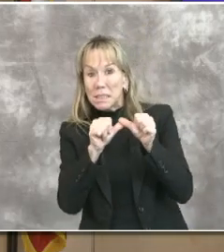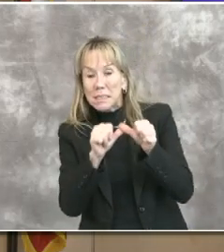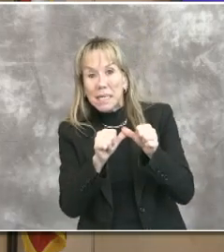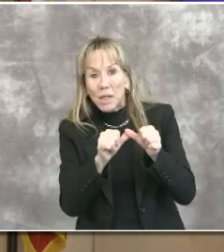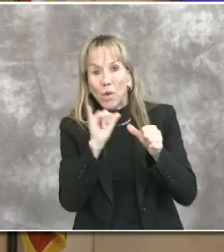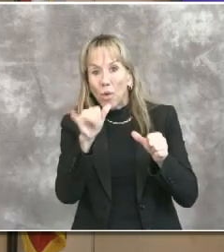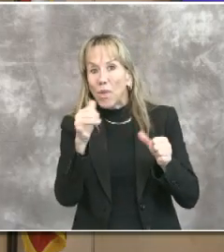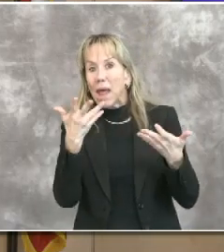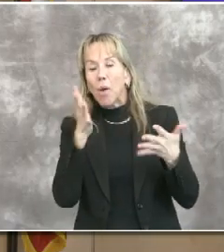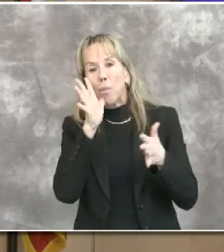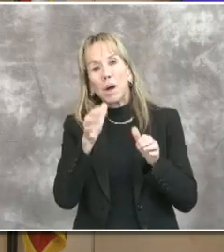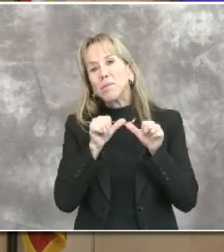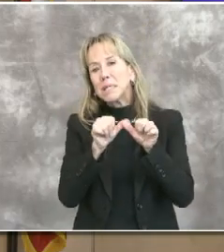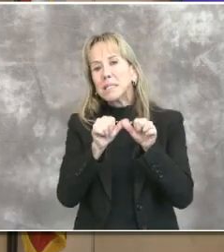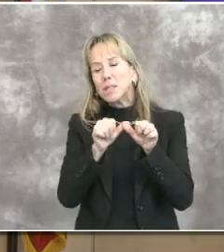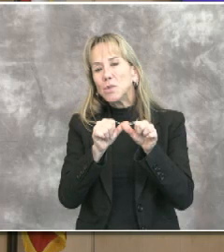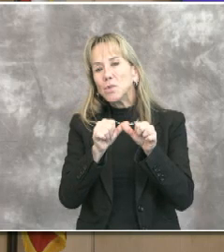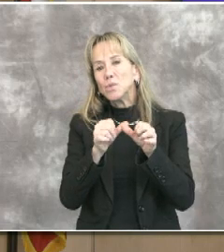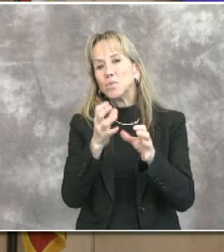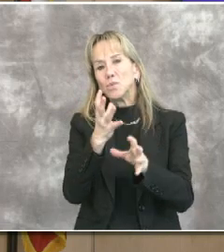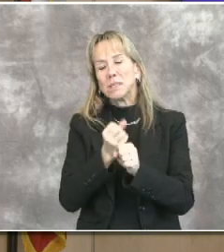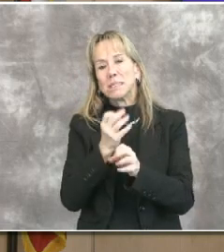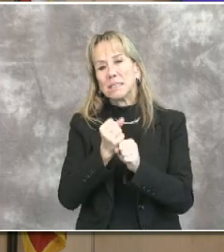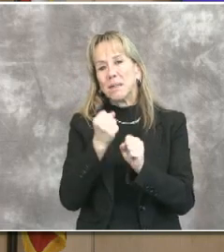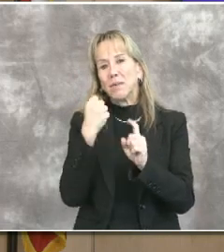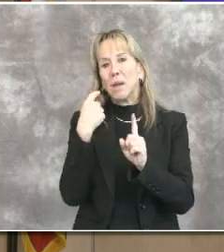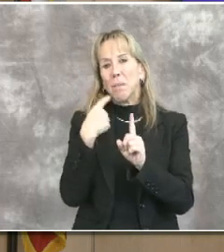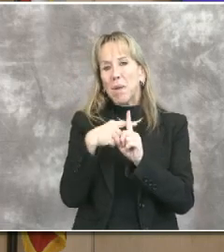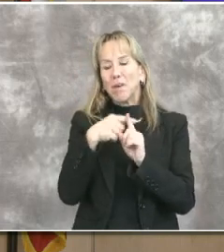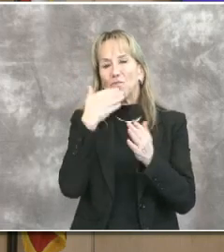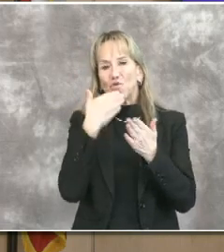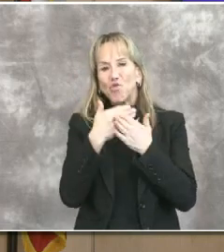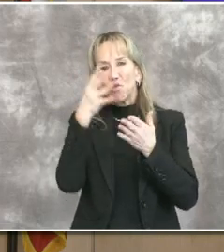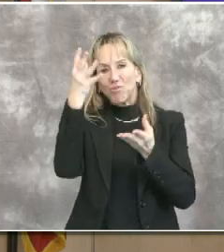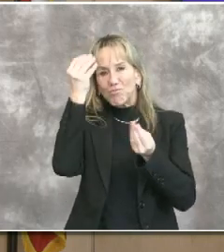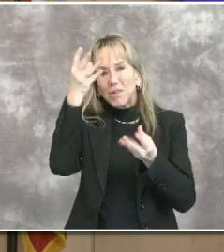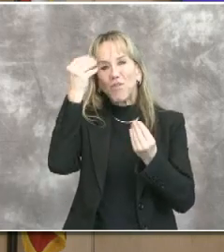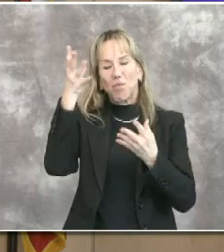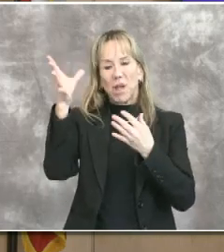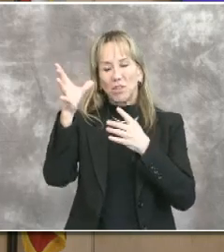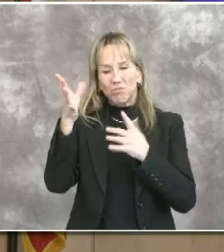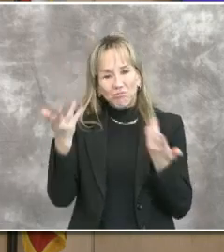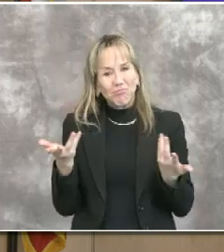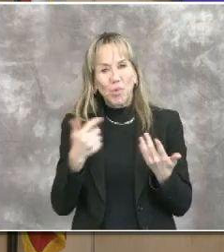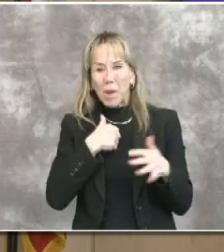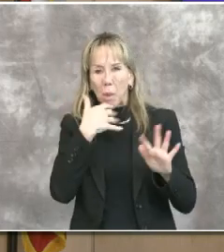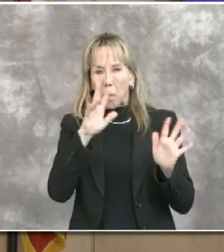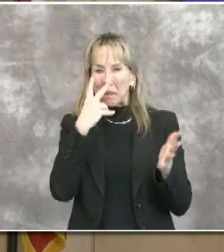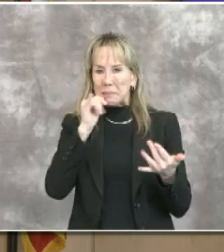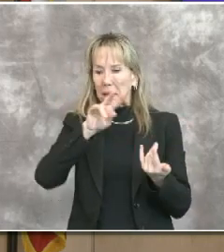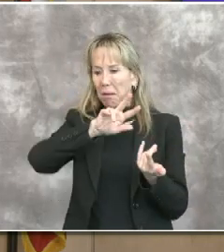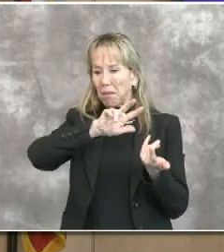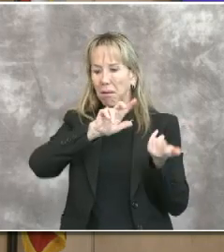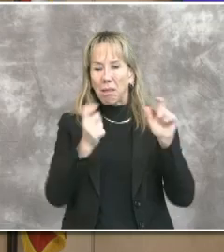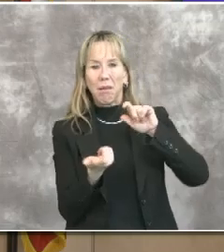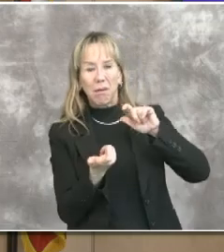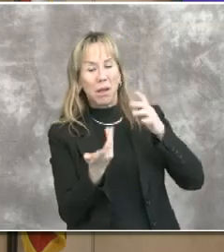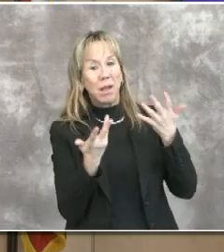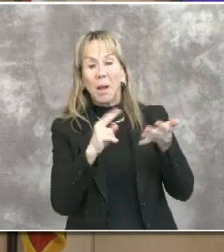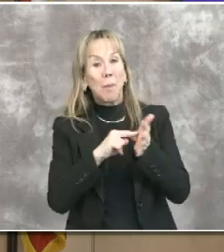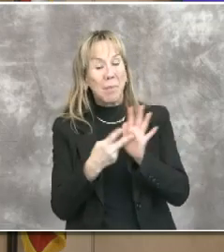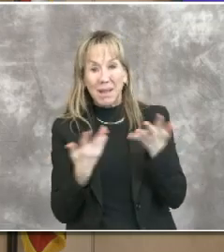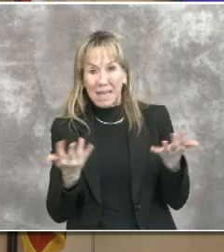information we've been provided, to ensure that the positive direction we're headed is not reversed. This means we need you to stay at